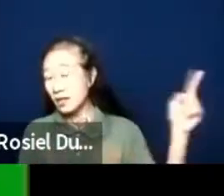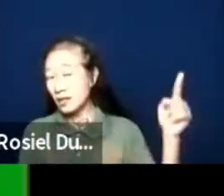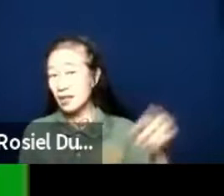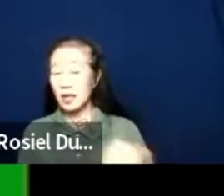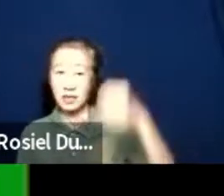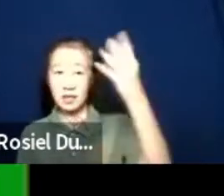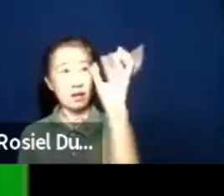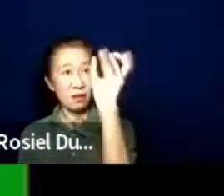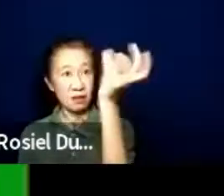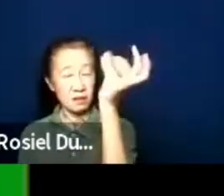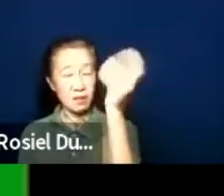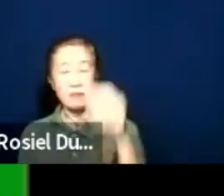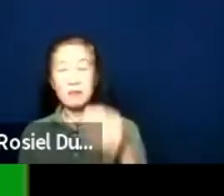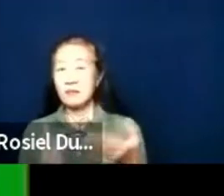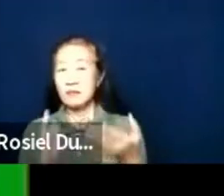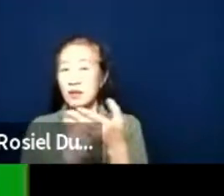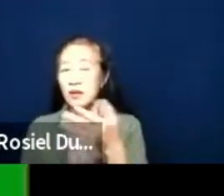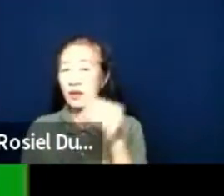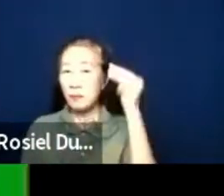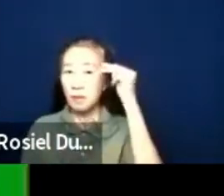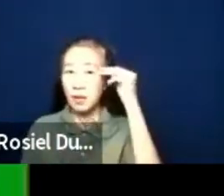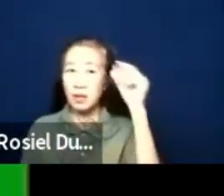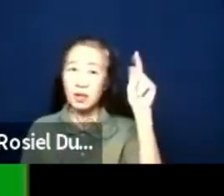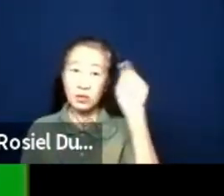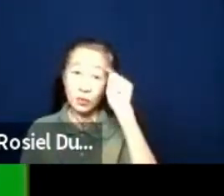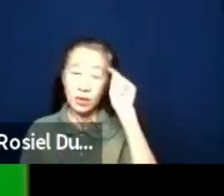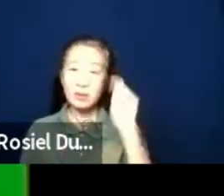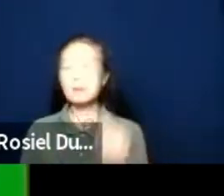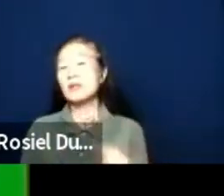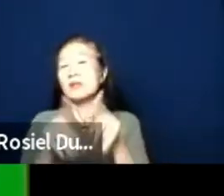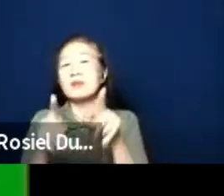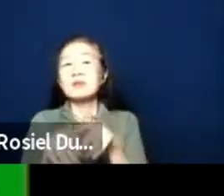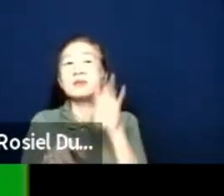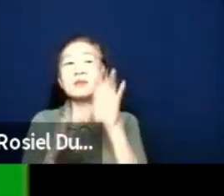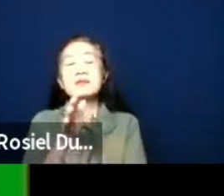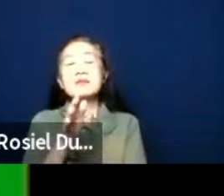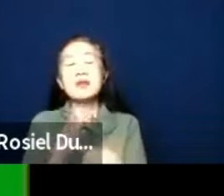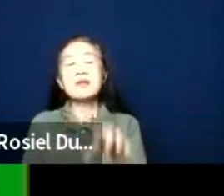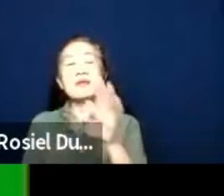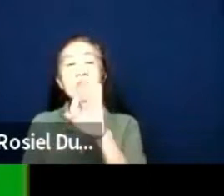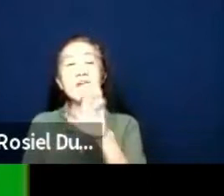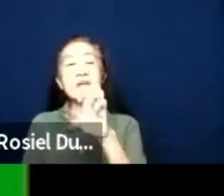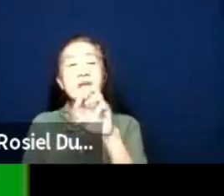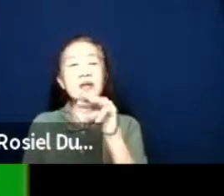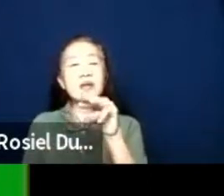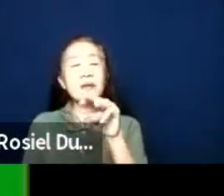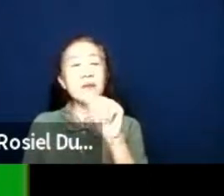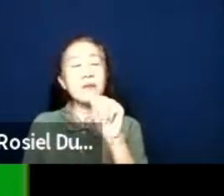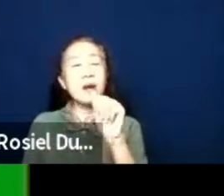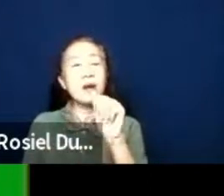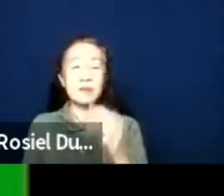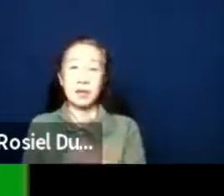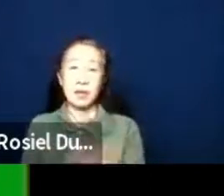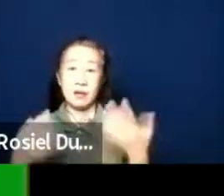bug by Mark Twain. And of course, aside from FEMA, we also have this